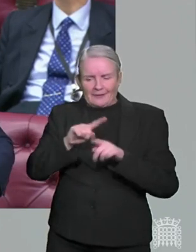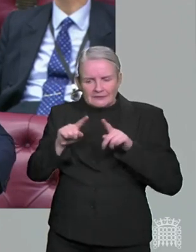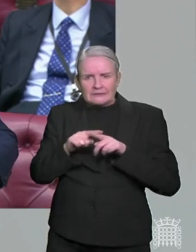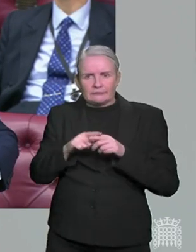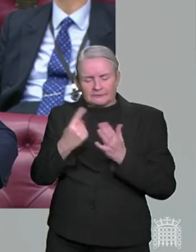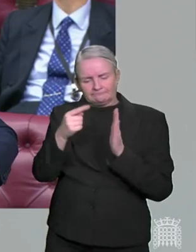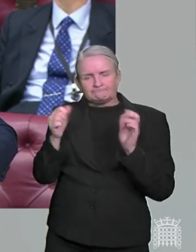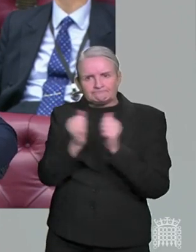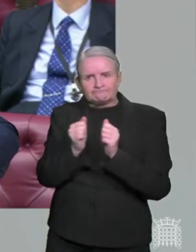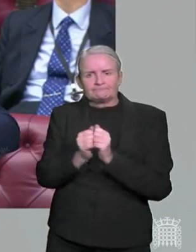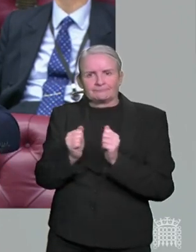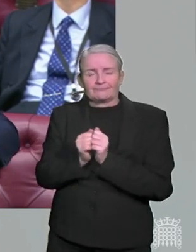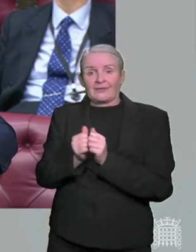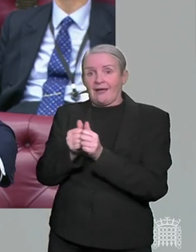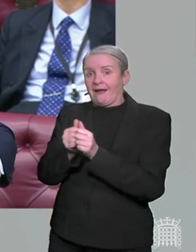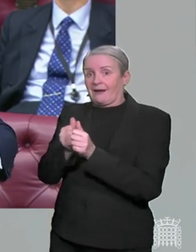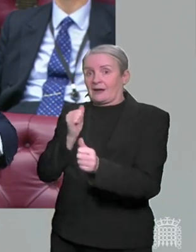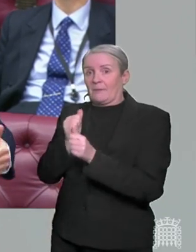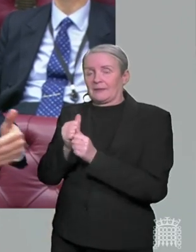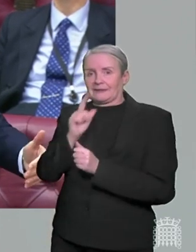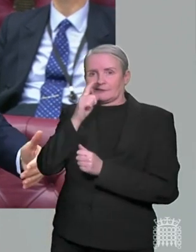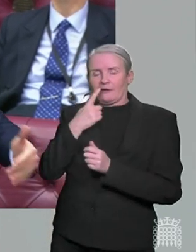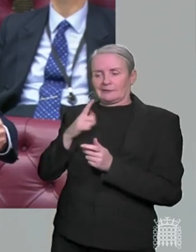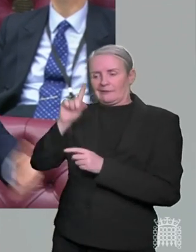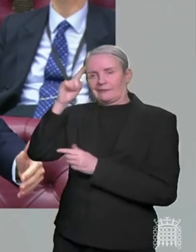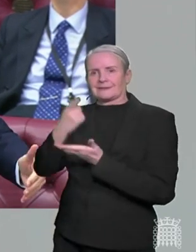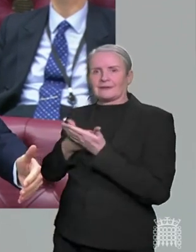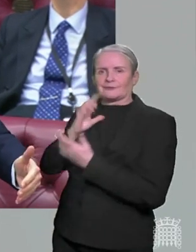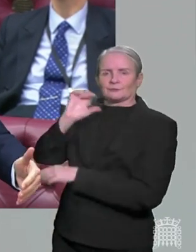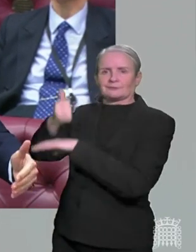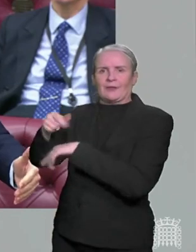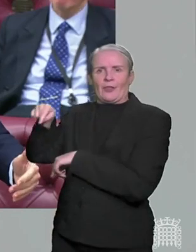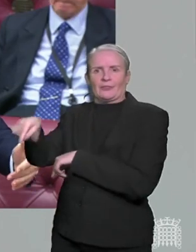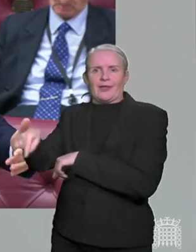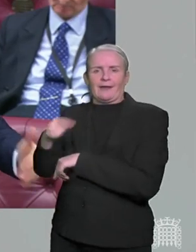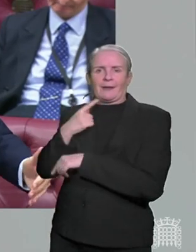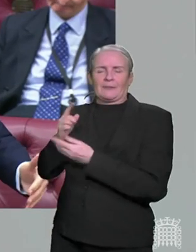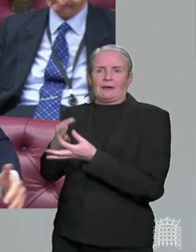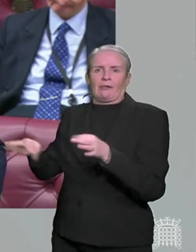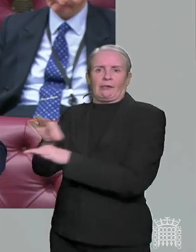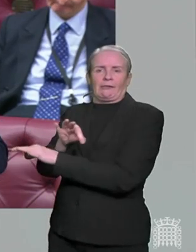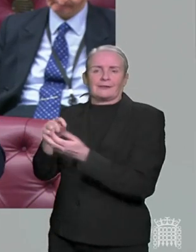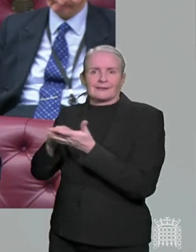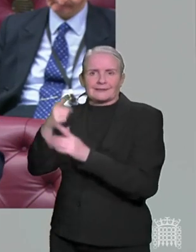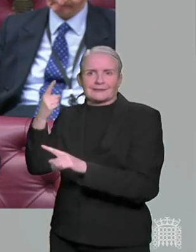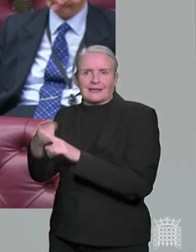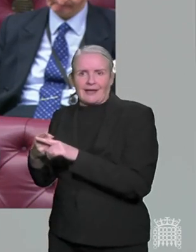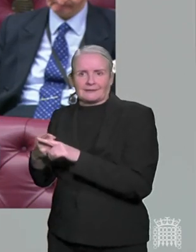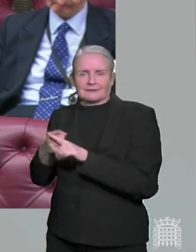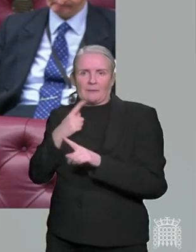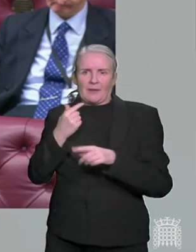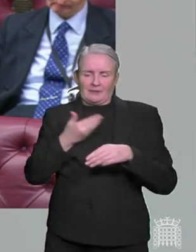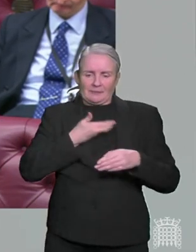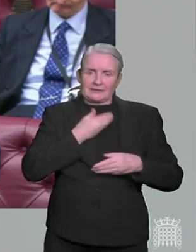that companies weren't what's known as base erosion and profit shifting and not paying their taxes in countries where they should. I think, to be fair to